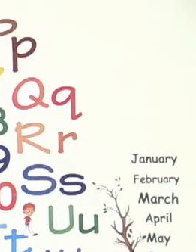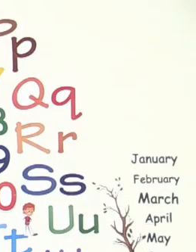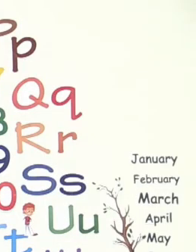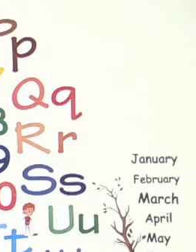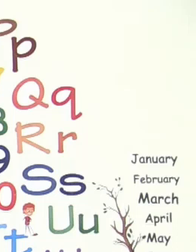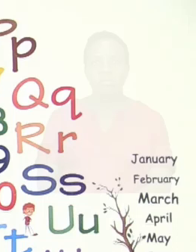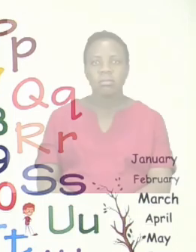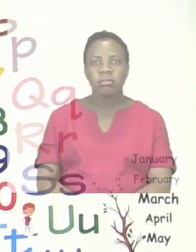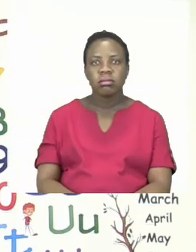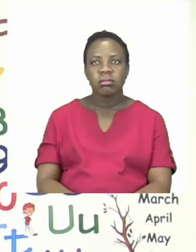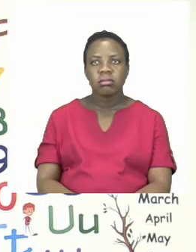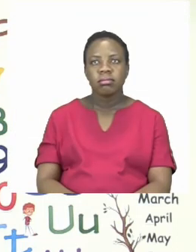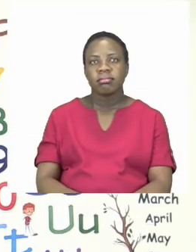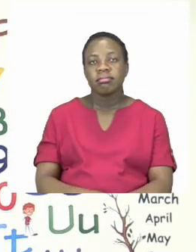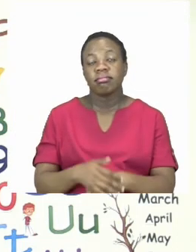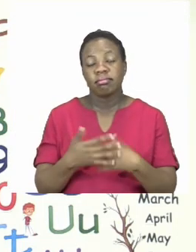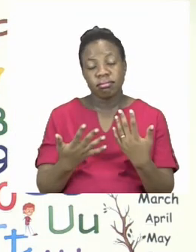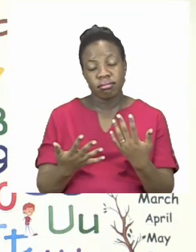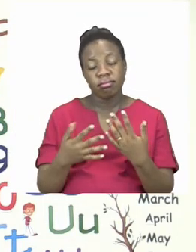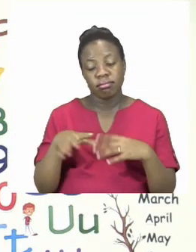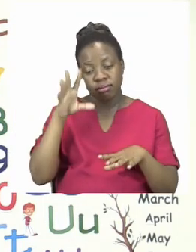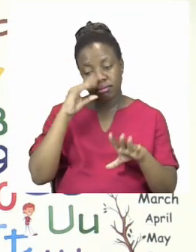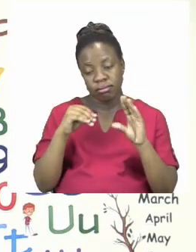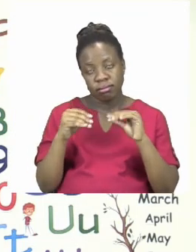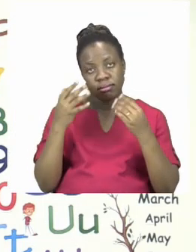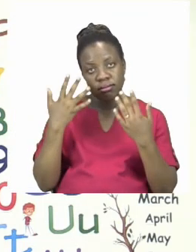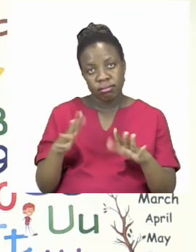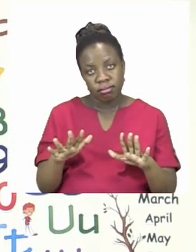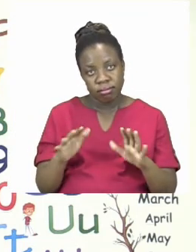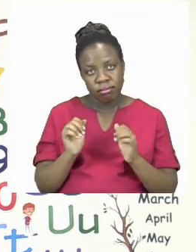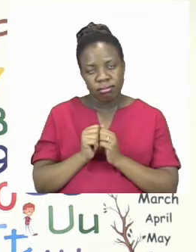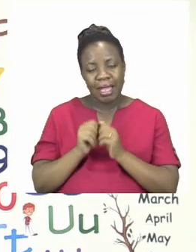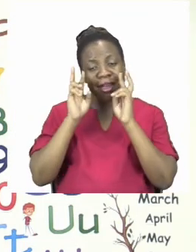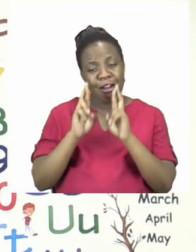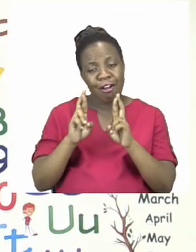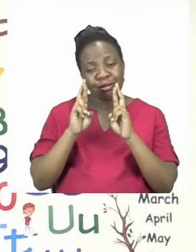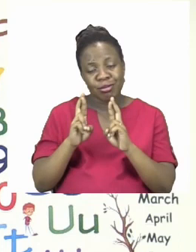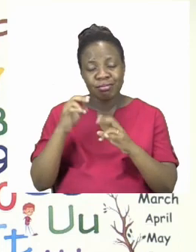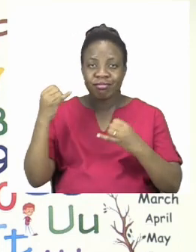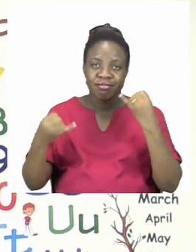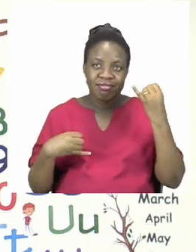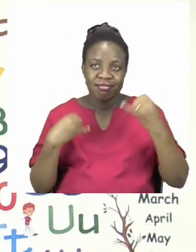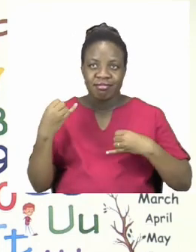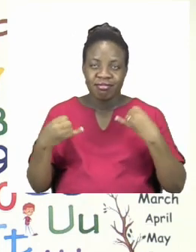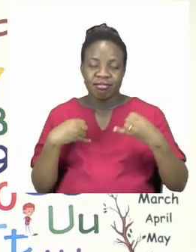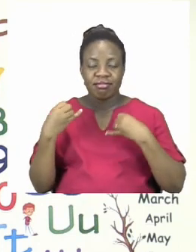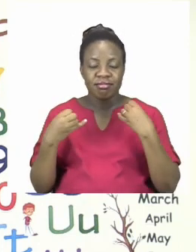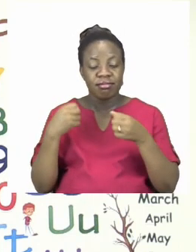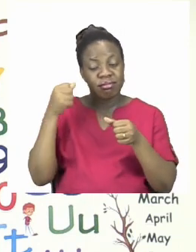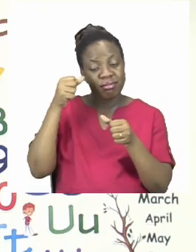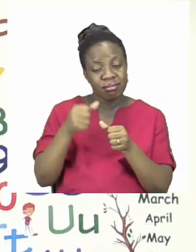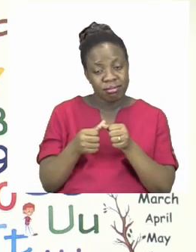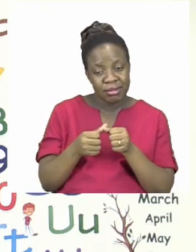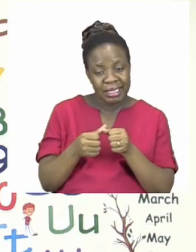Boys and girls, we have now come to the end of our lesson, and I really hope you had fun. Remember, if you're not sure